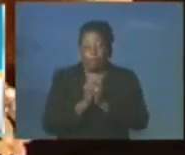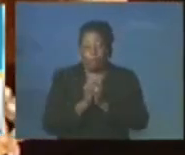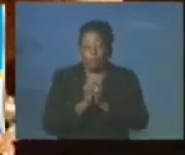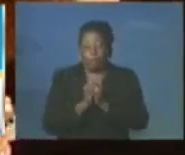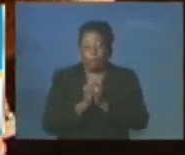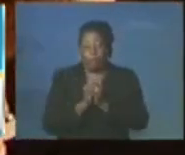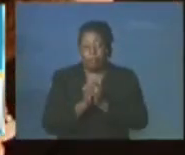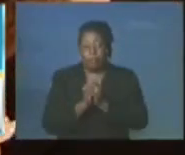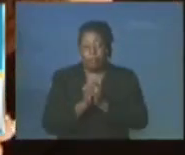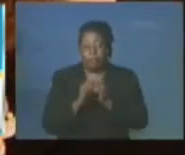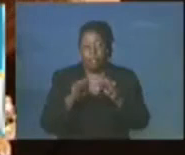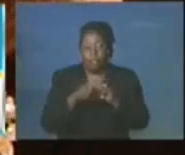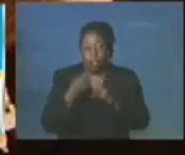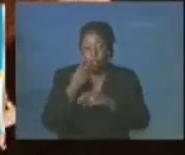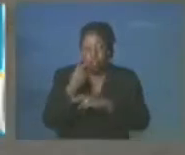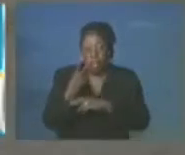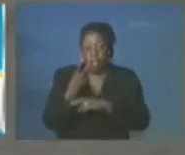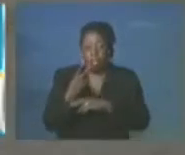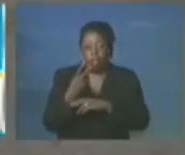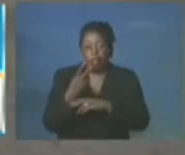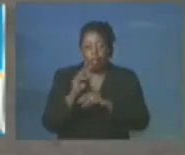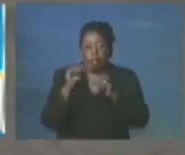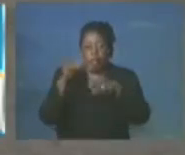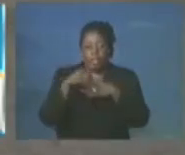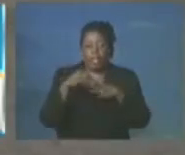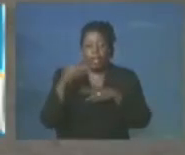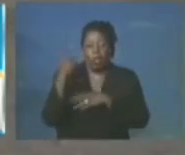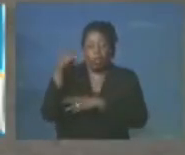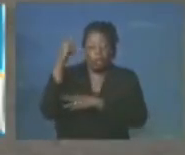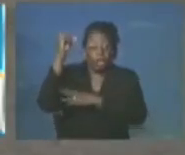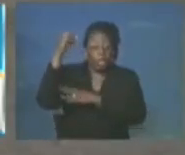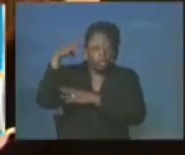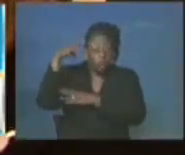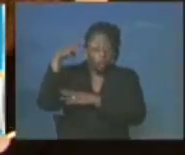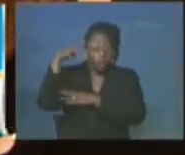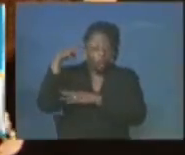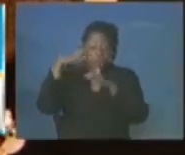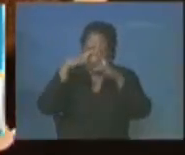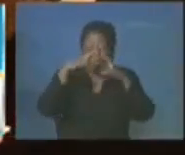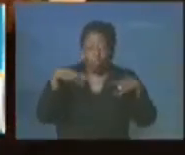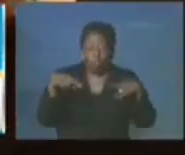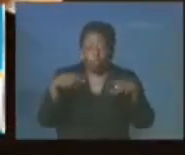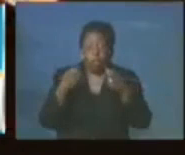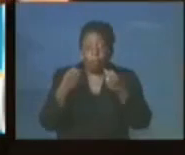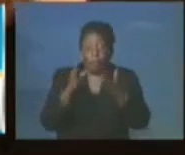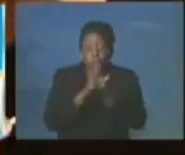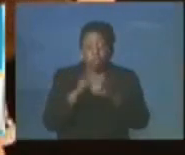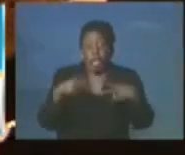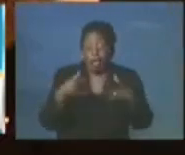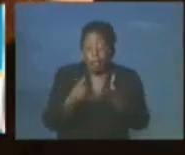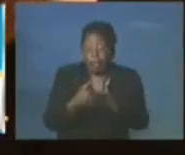So we've seen an increase in customers installing their own rooftop solar. As I mentioned, there are some schools in New Providence that already have it.